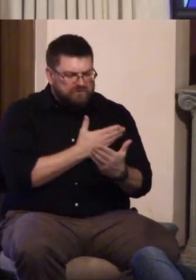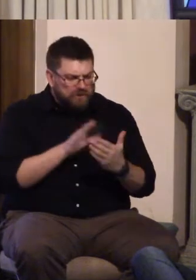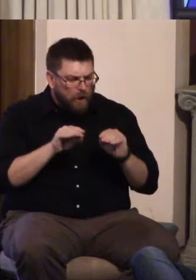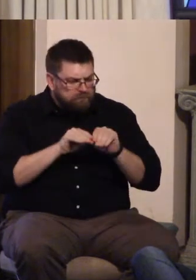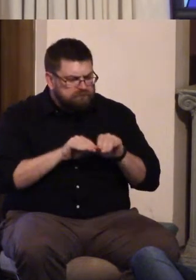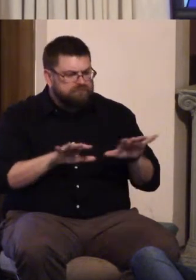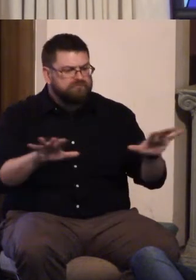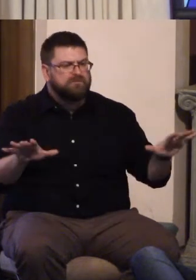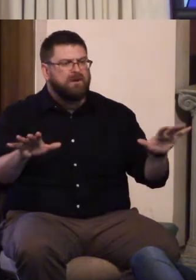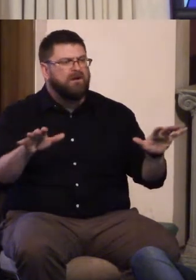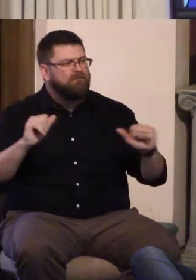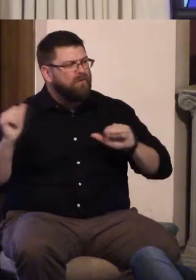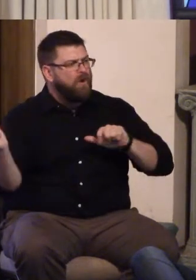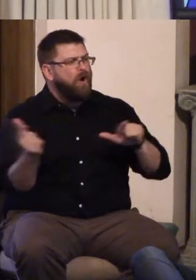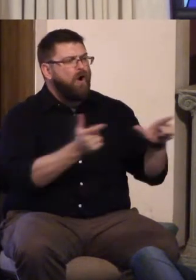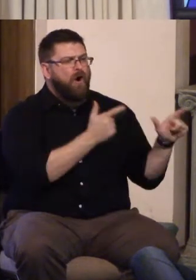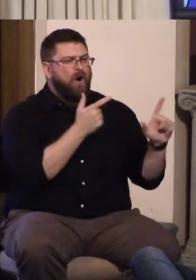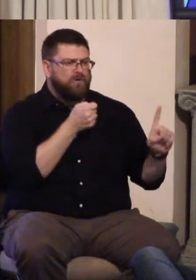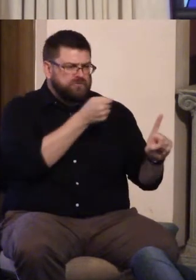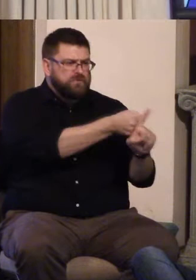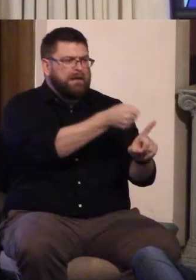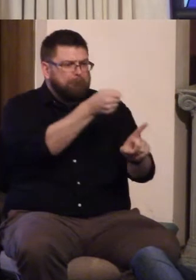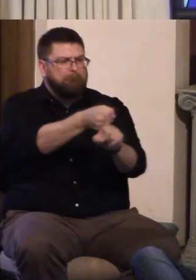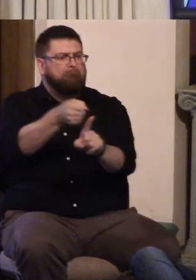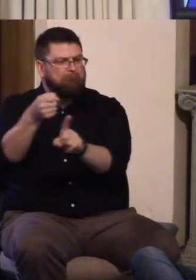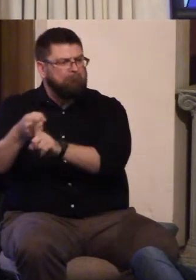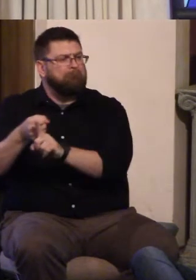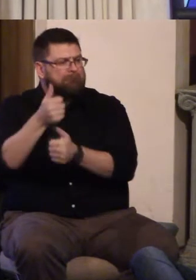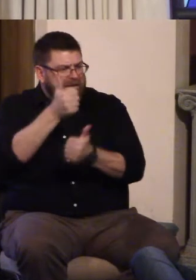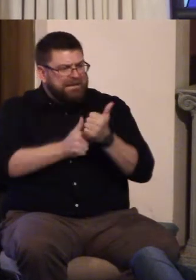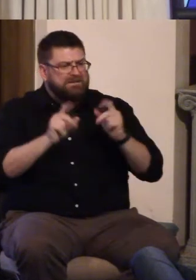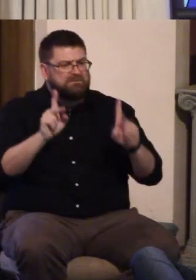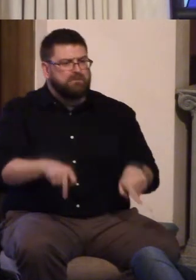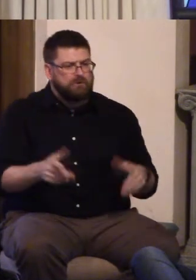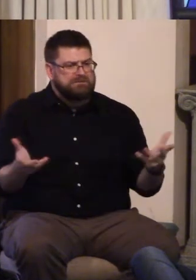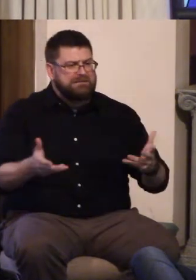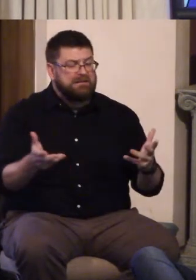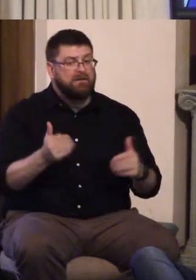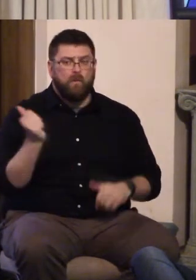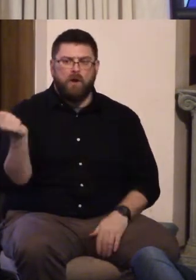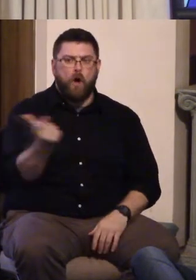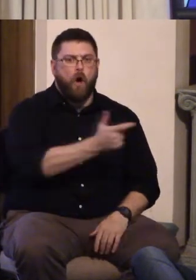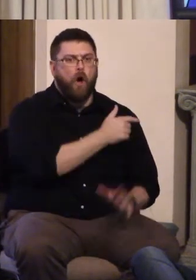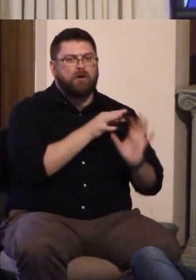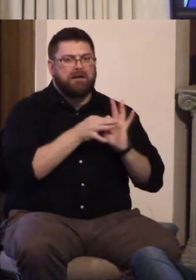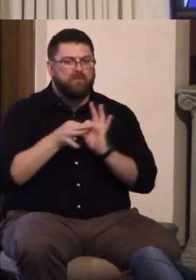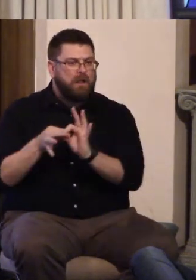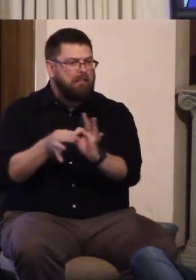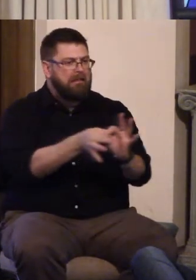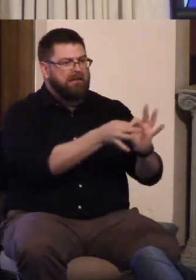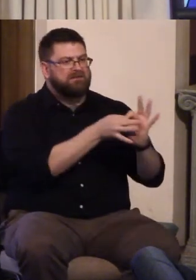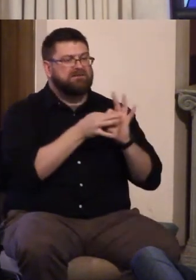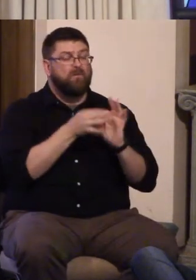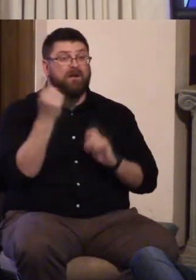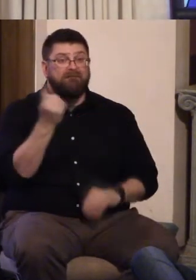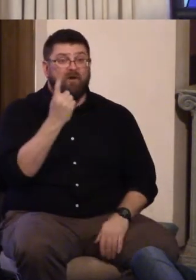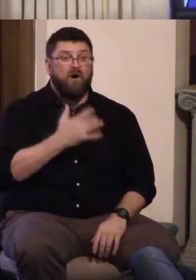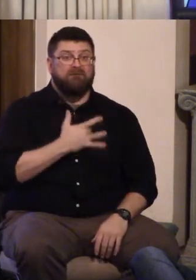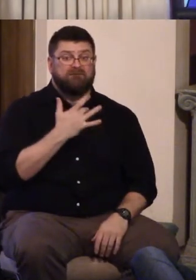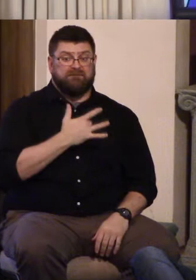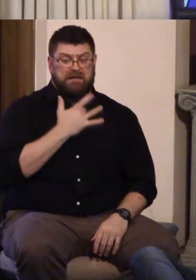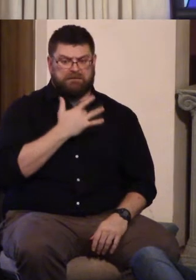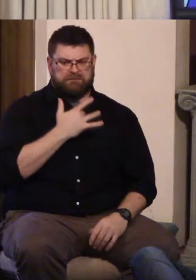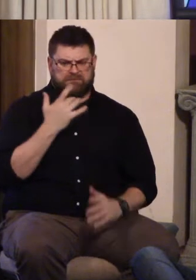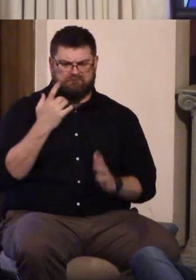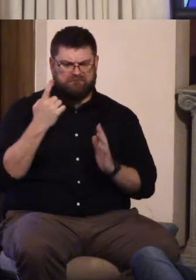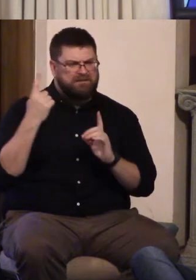Those words that you sing, the songs that come through you, they're all for each one of us sitting here because we can all